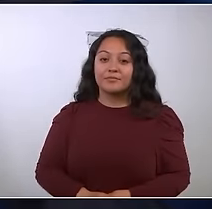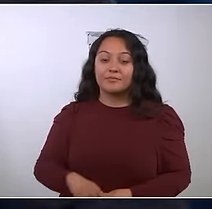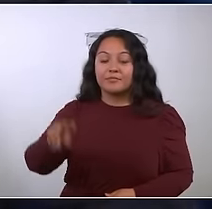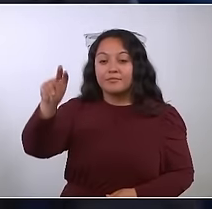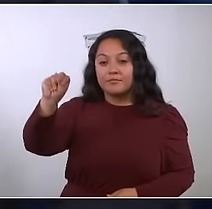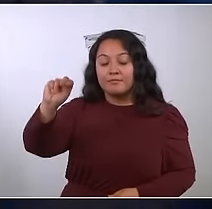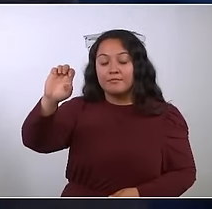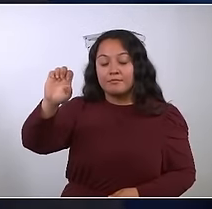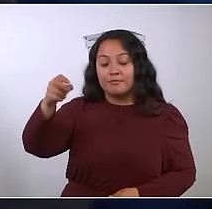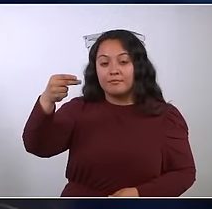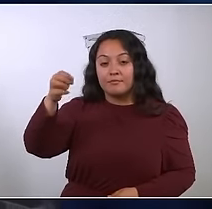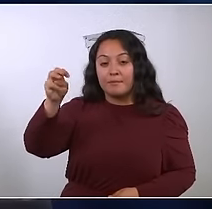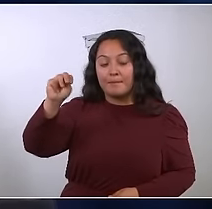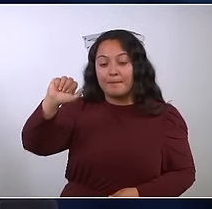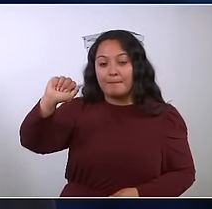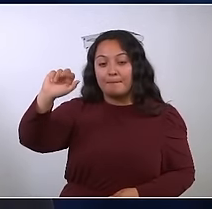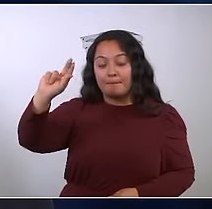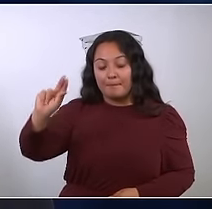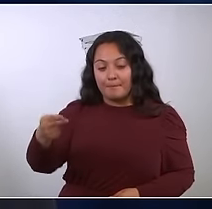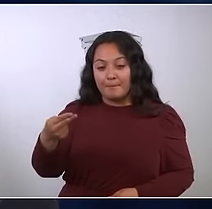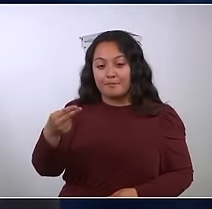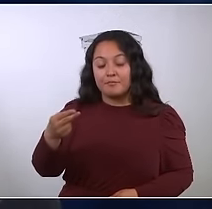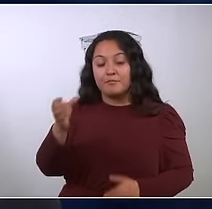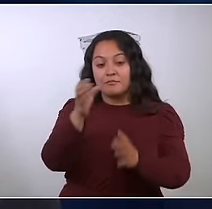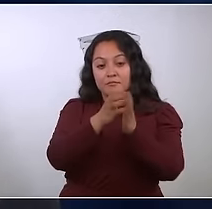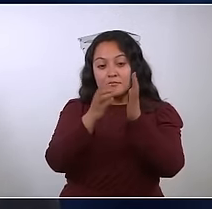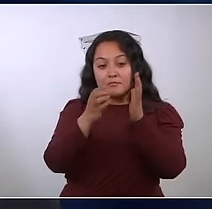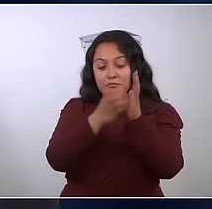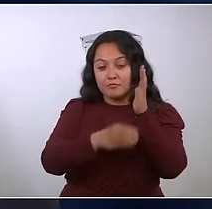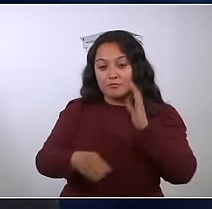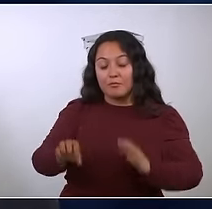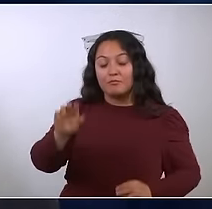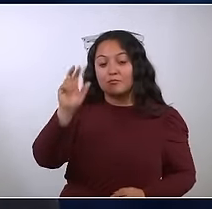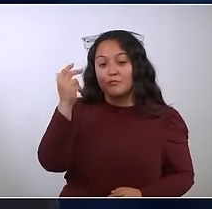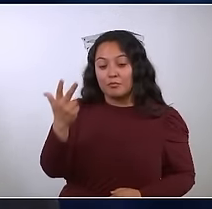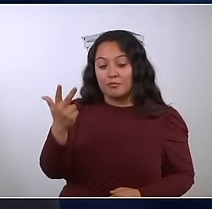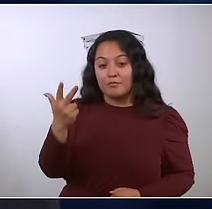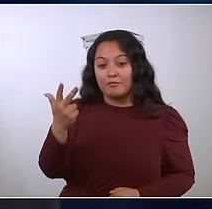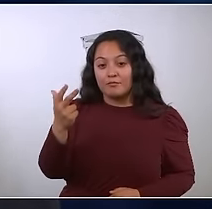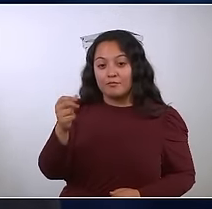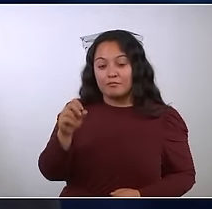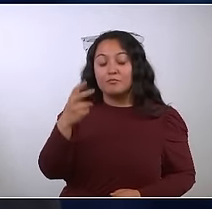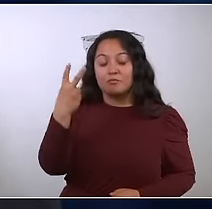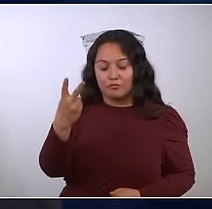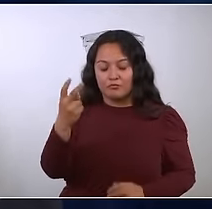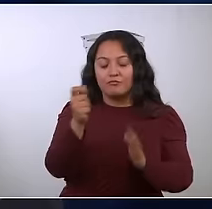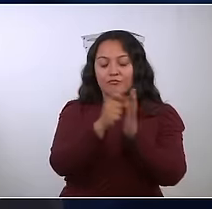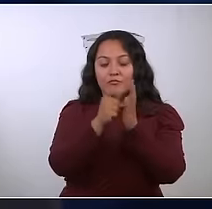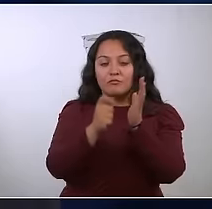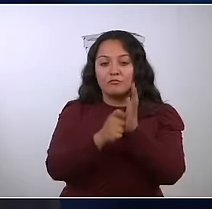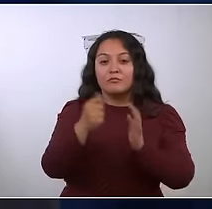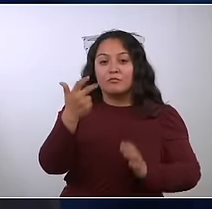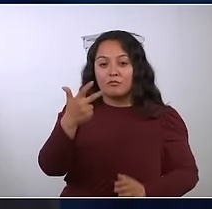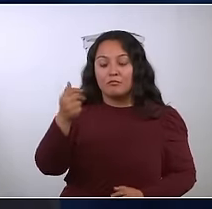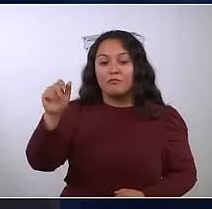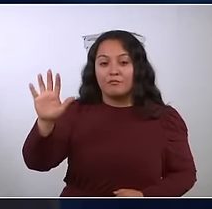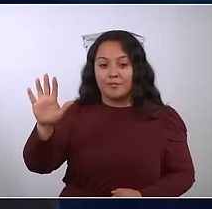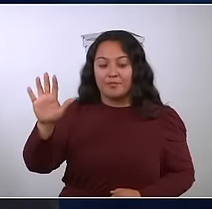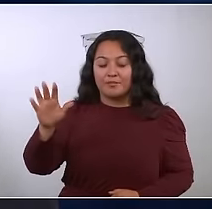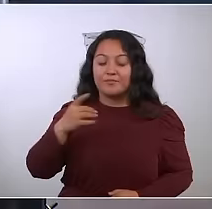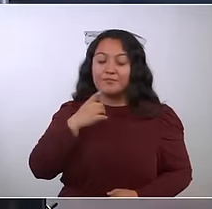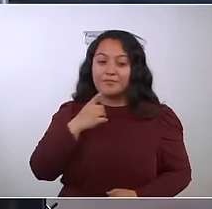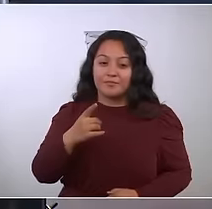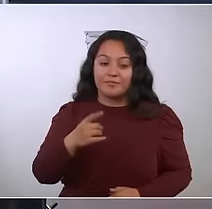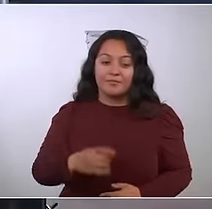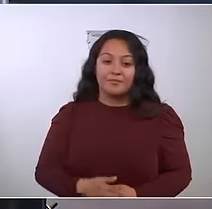Nehemías capítulo 2 versículo 3 al 5. Nehemiah chapter 3 verses chapter 2 verses 3 to 5. And it says like this. Y